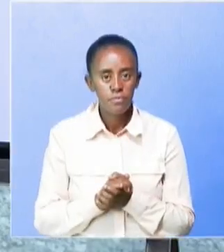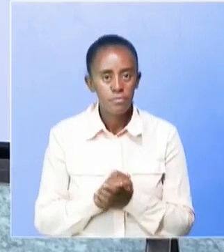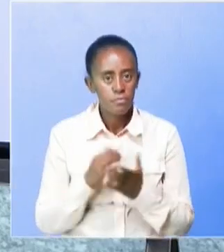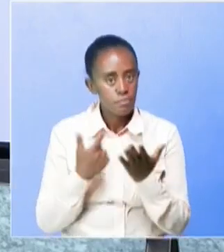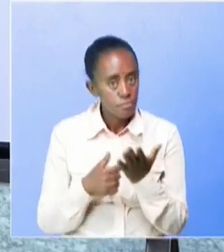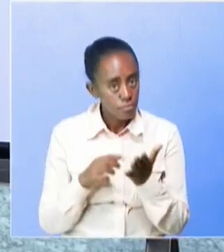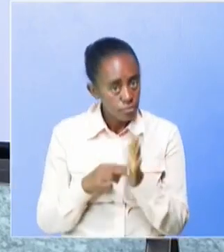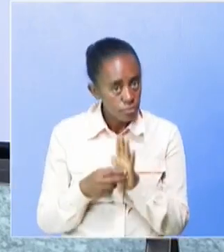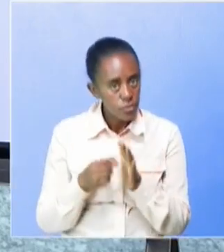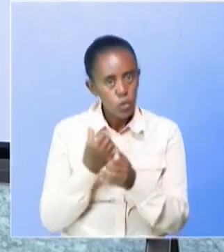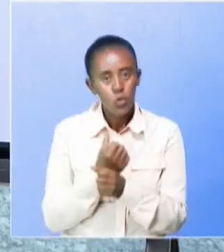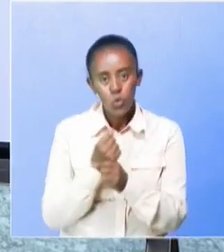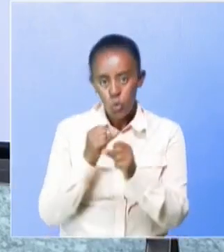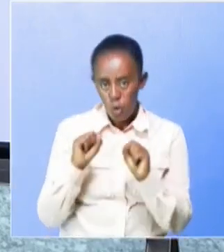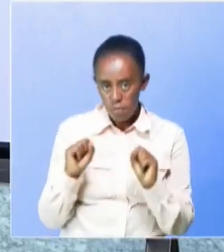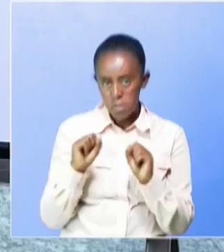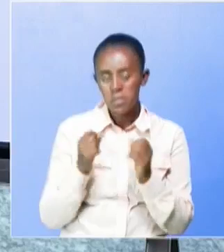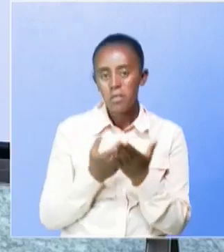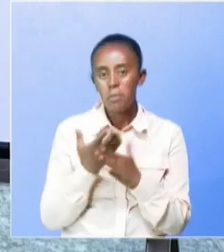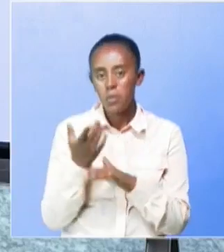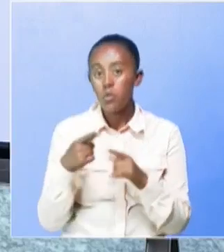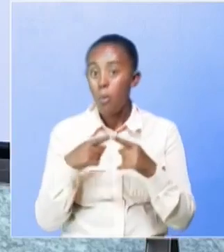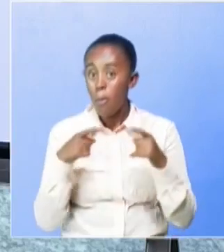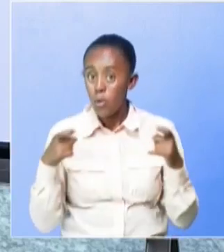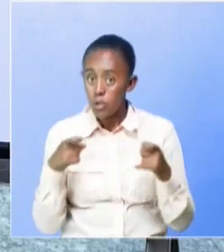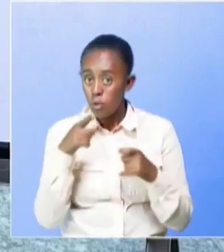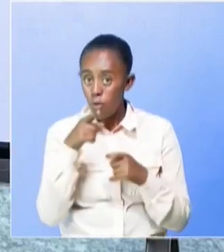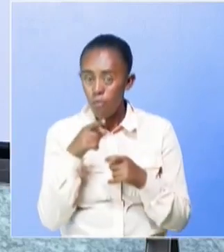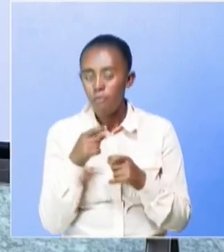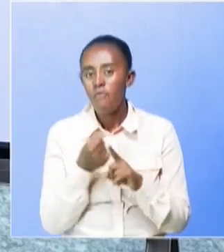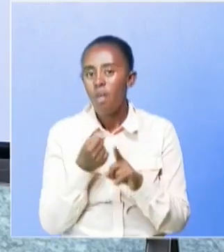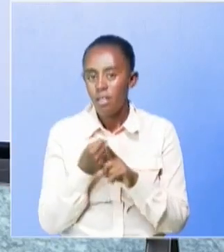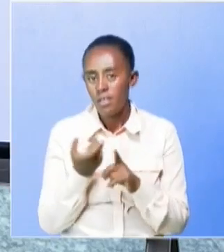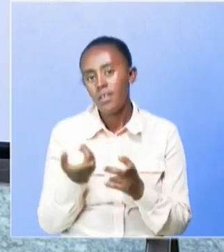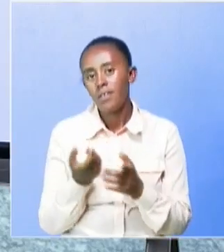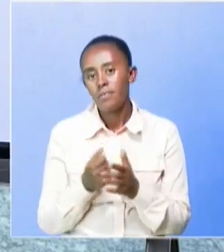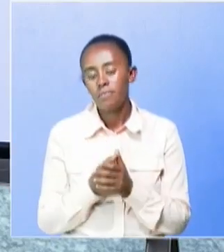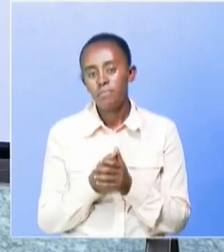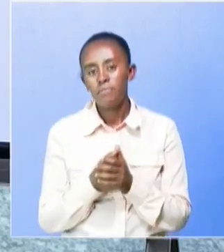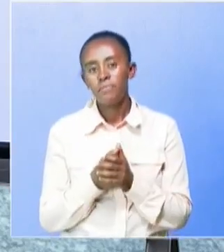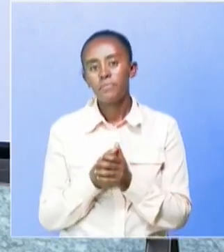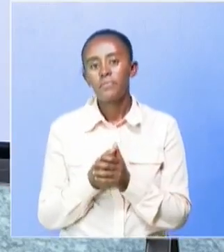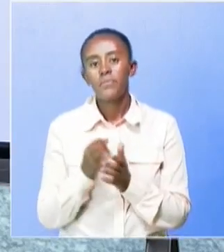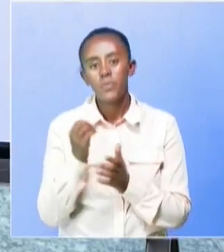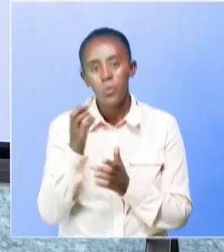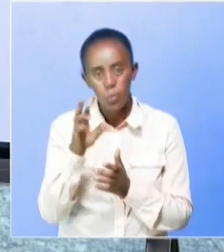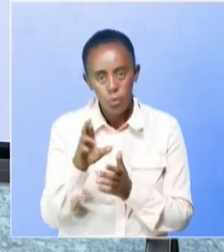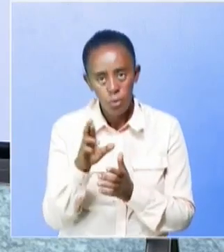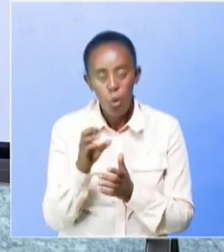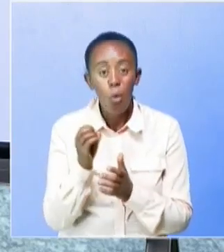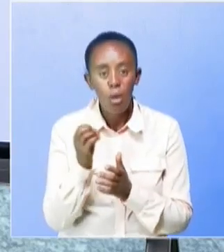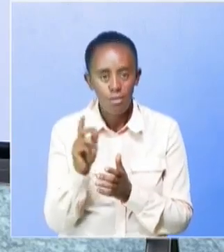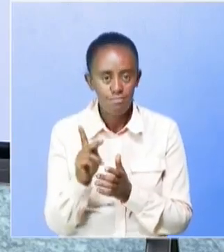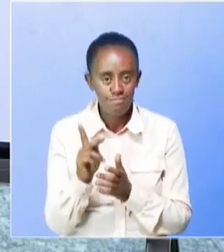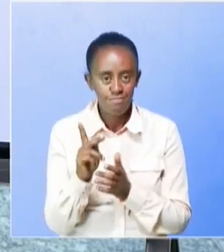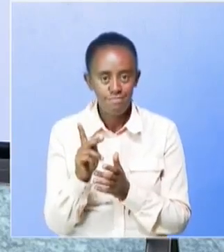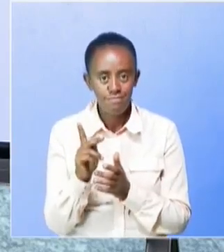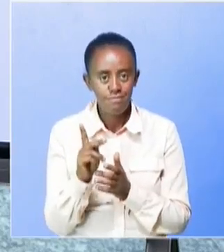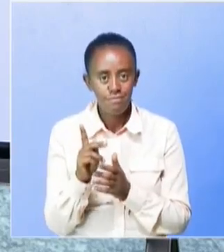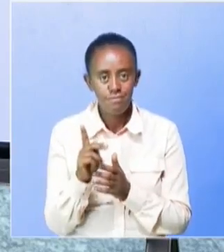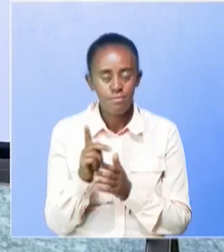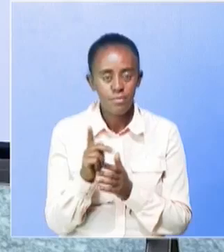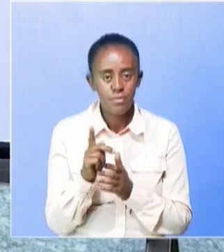is solving something, which is the opposite of fighting. Okay, commitment, the synonym